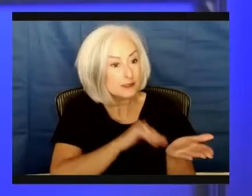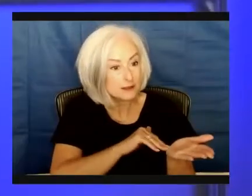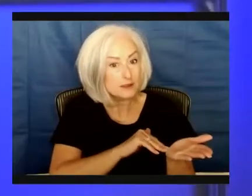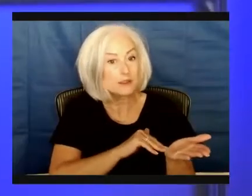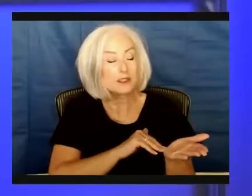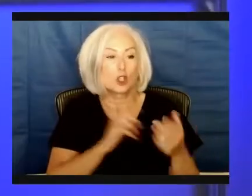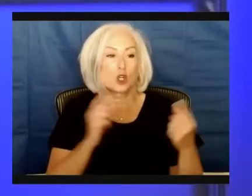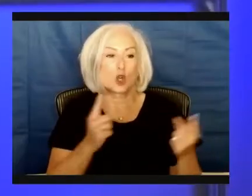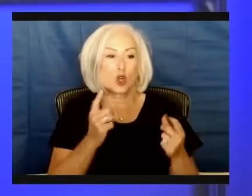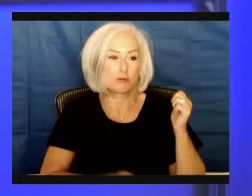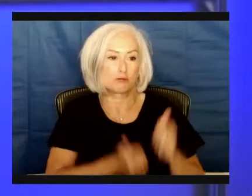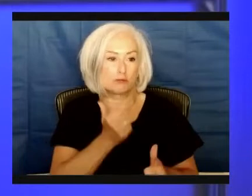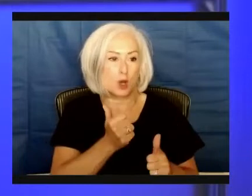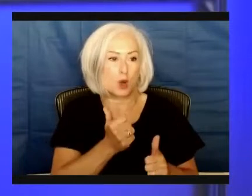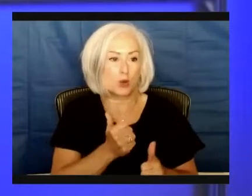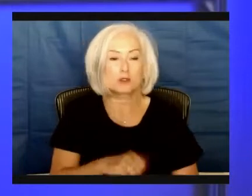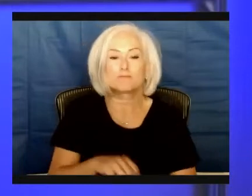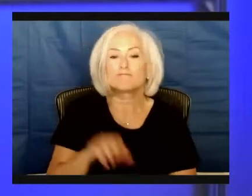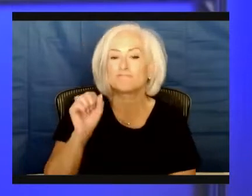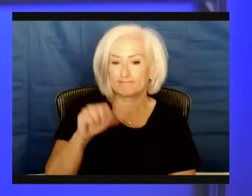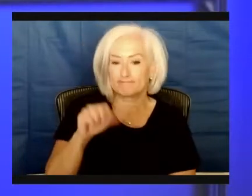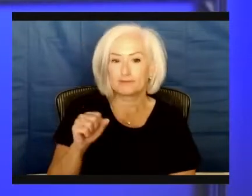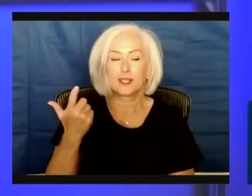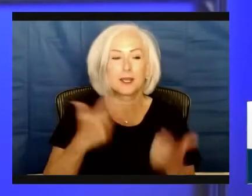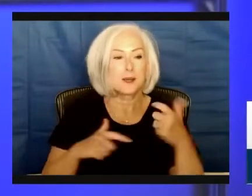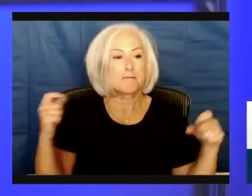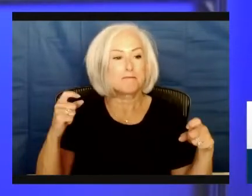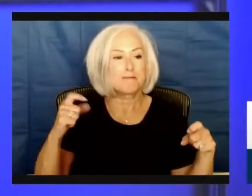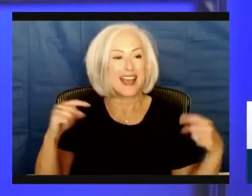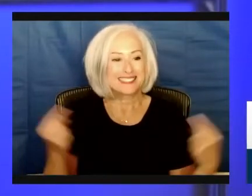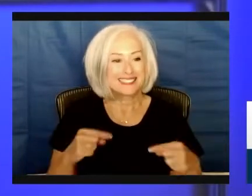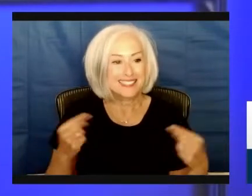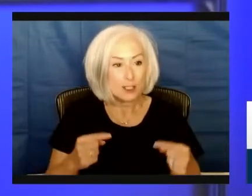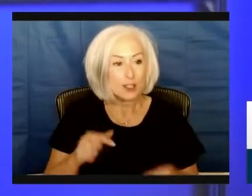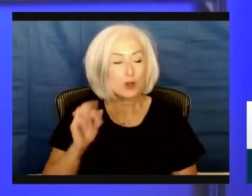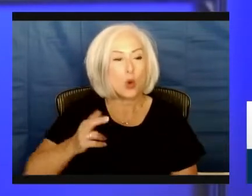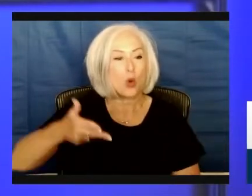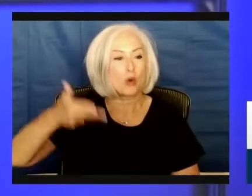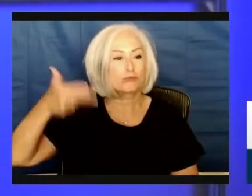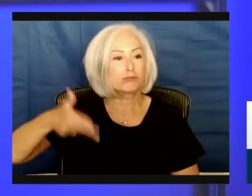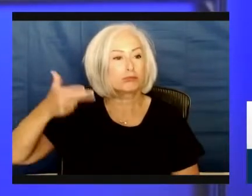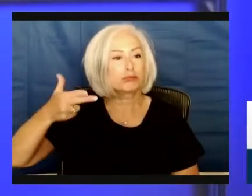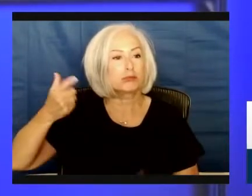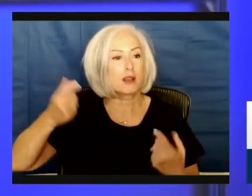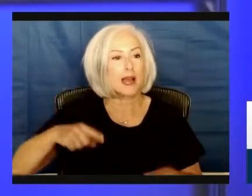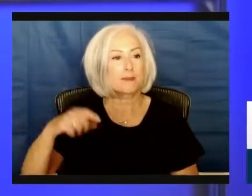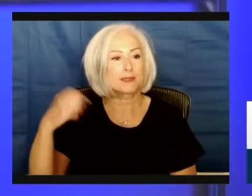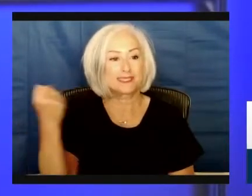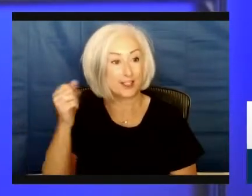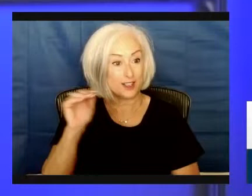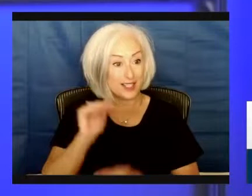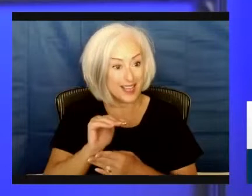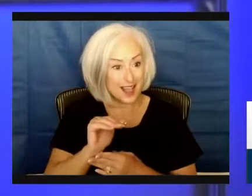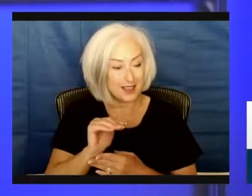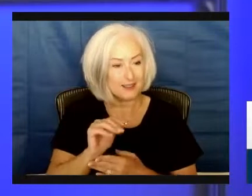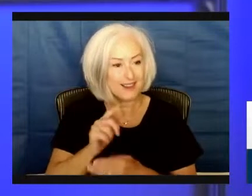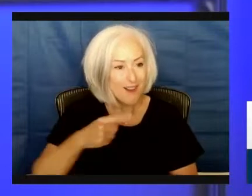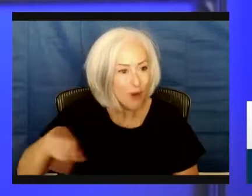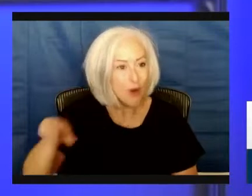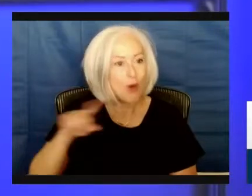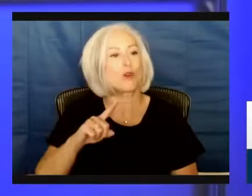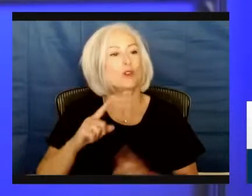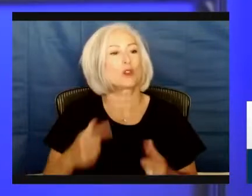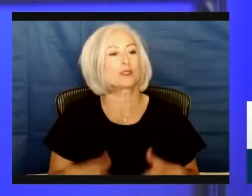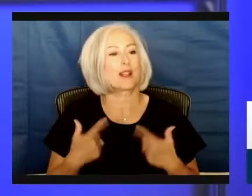clearly, whether it's a mass casualty or a shooting on Saturday night, these are life-threatening events, and each one of those does have